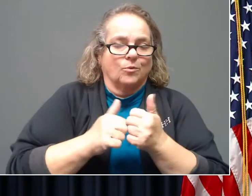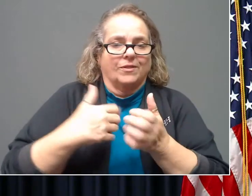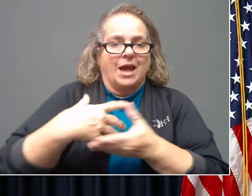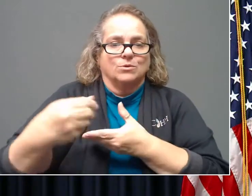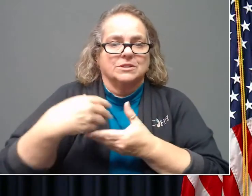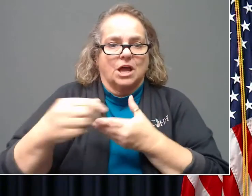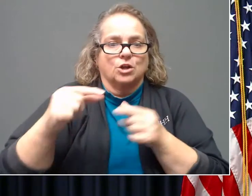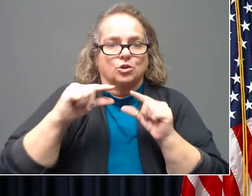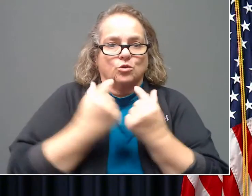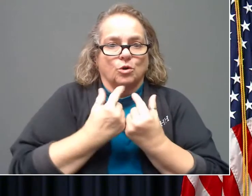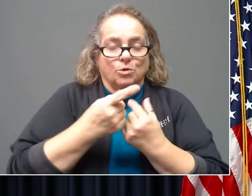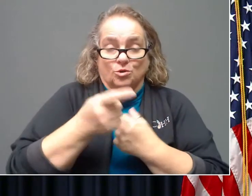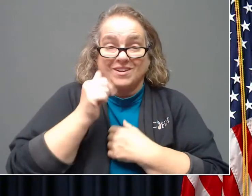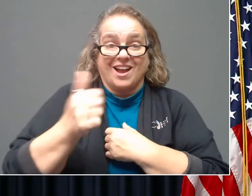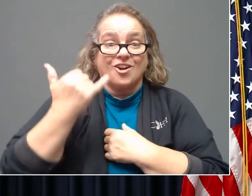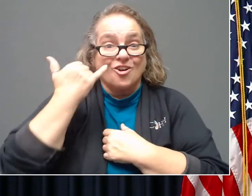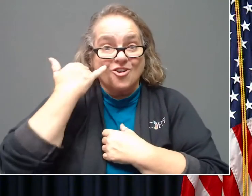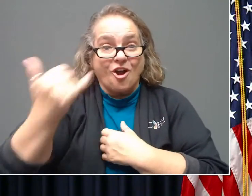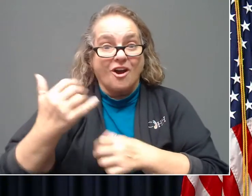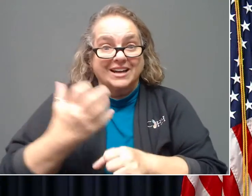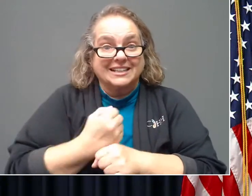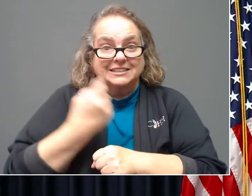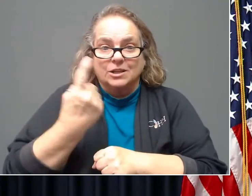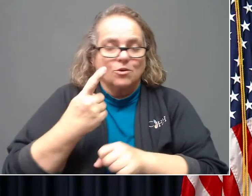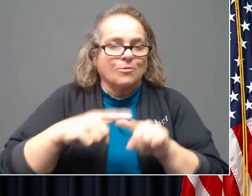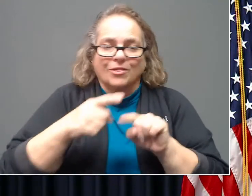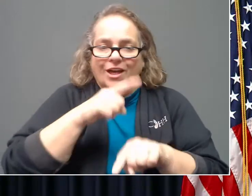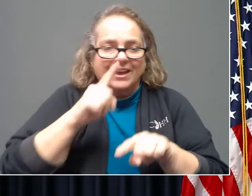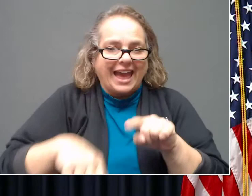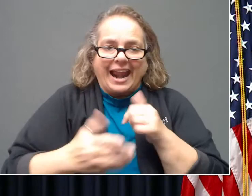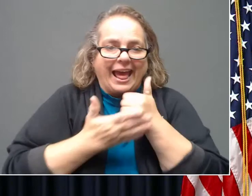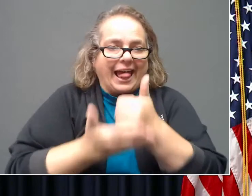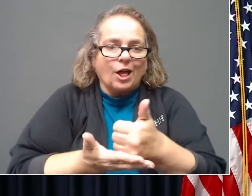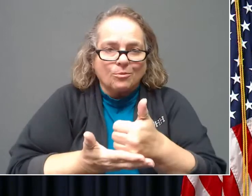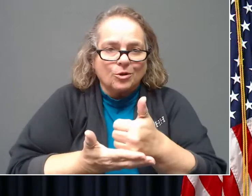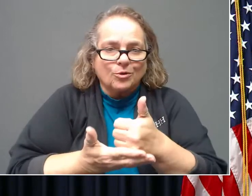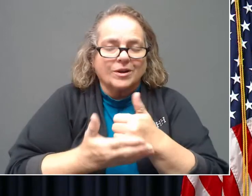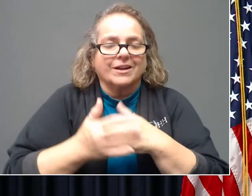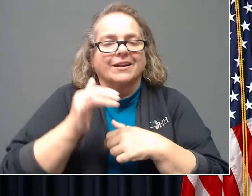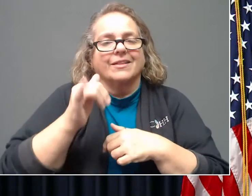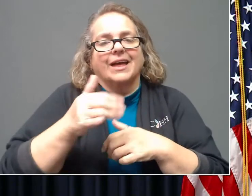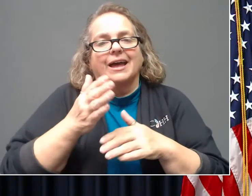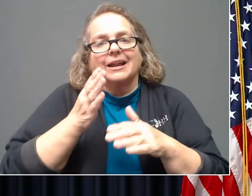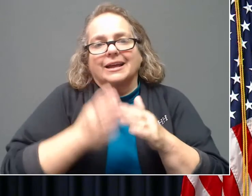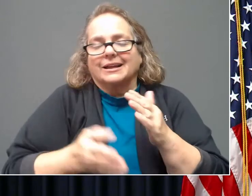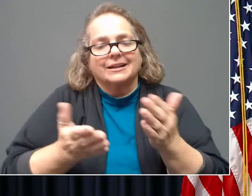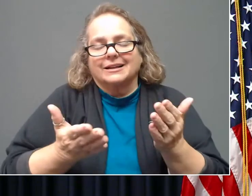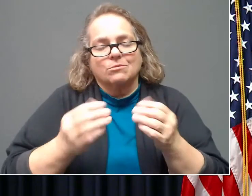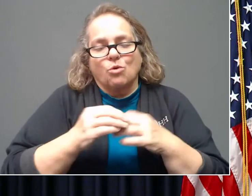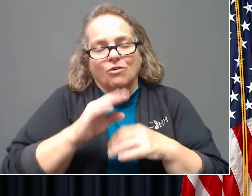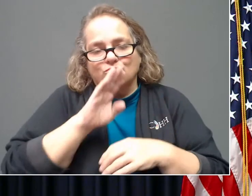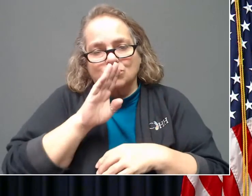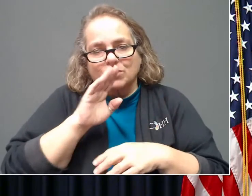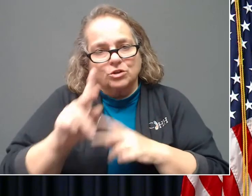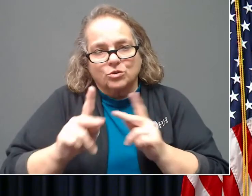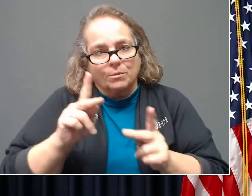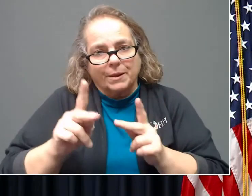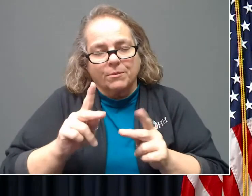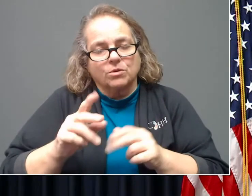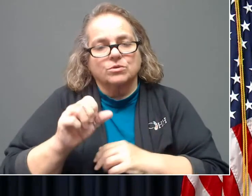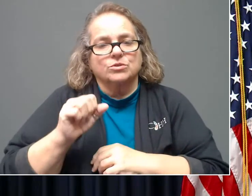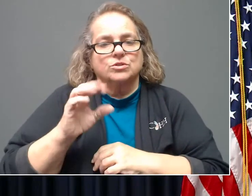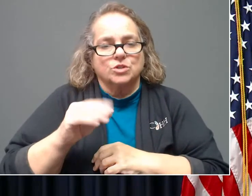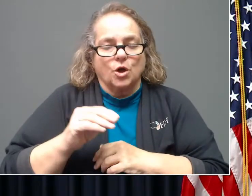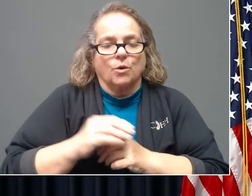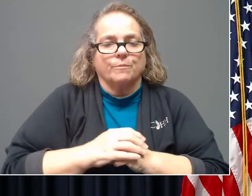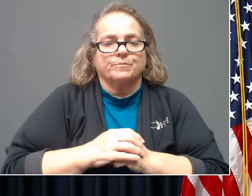and get somebody, but they couldn't help you. And that wasn't, in the end, helpful. It may have been more frustrating to people. So in our